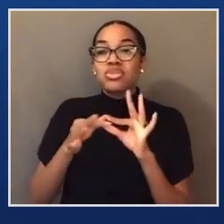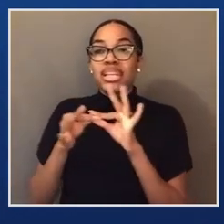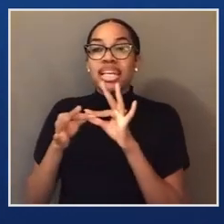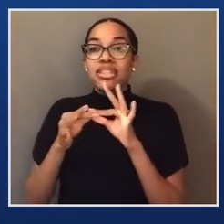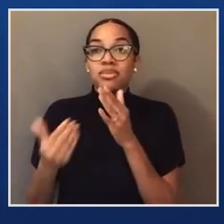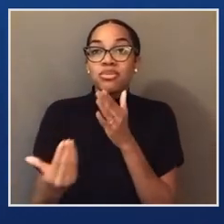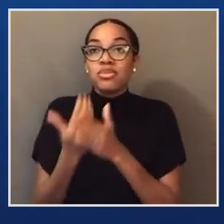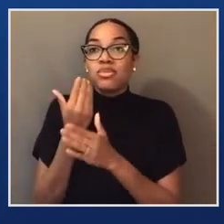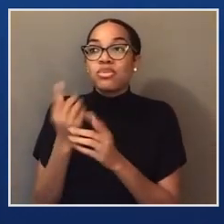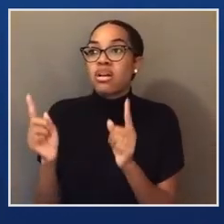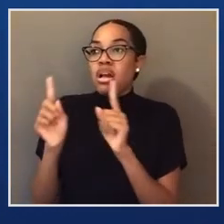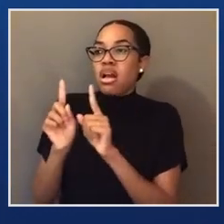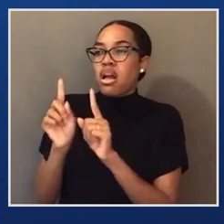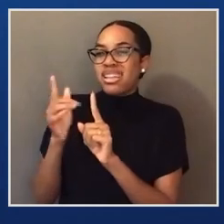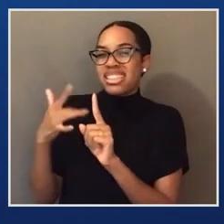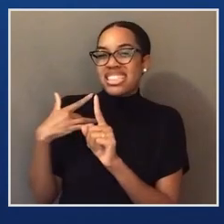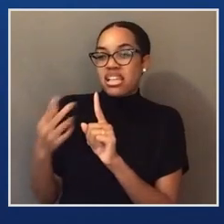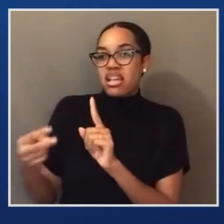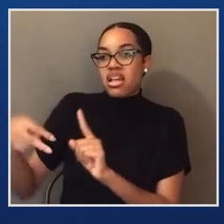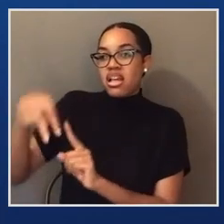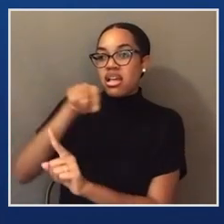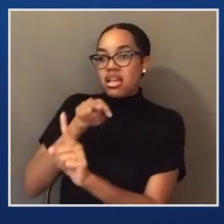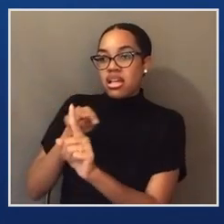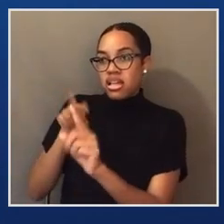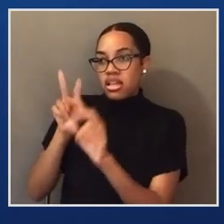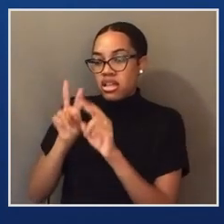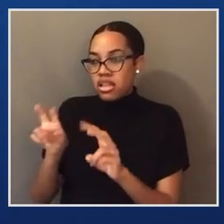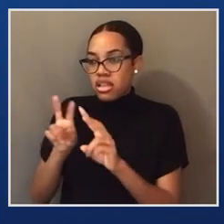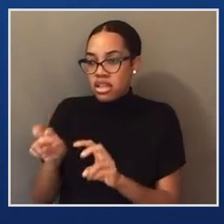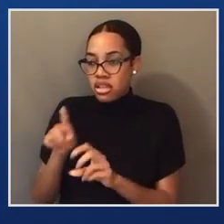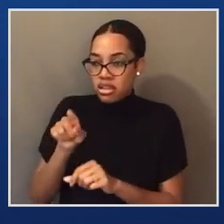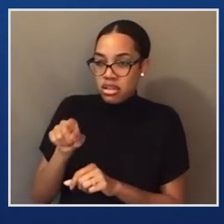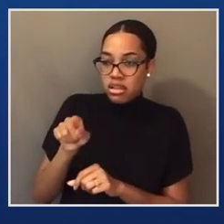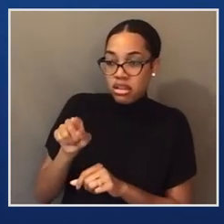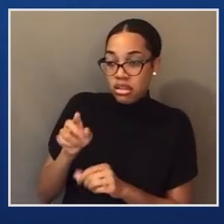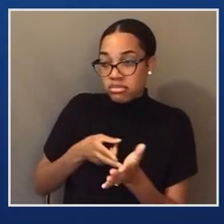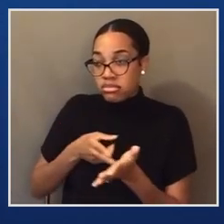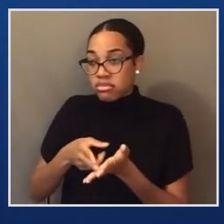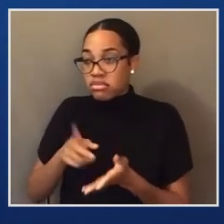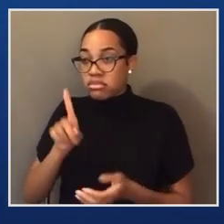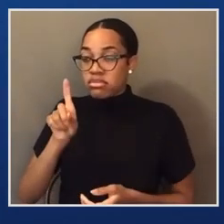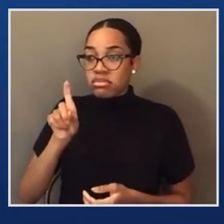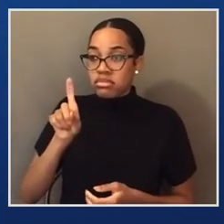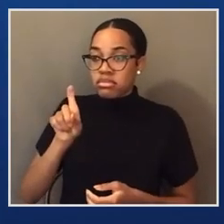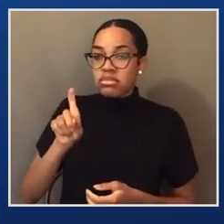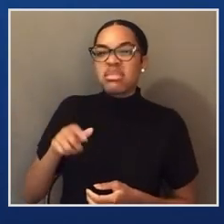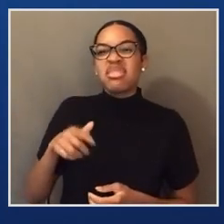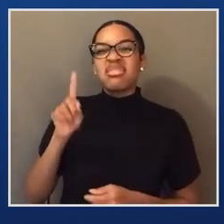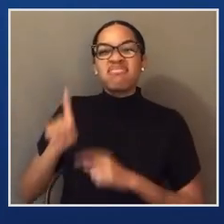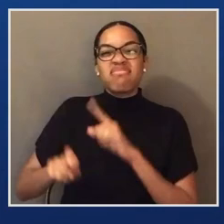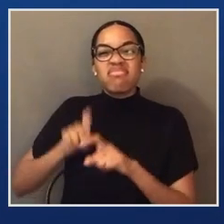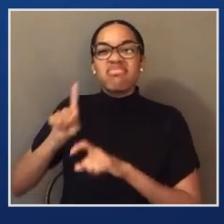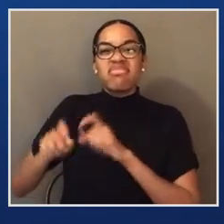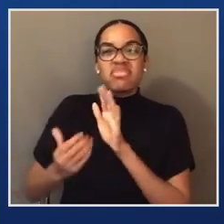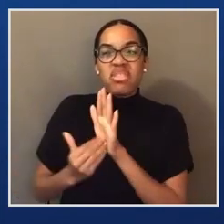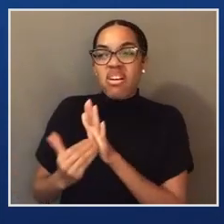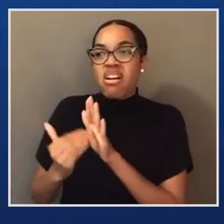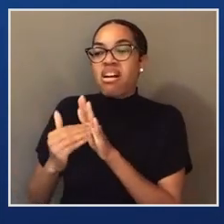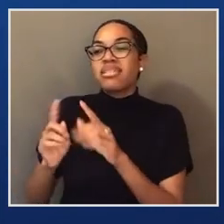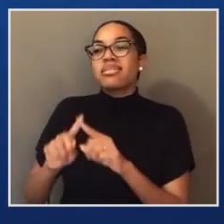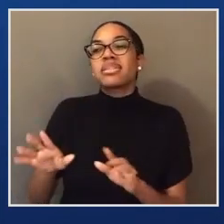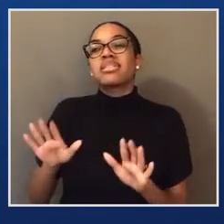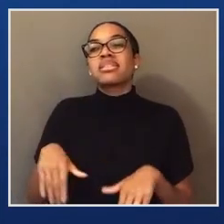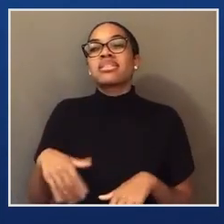up. The way the ship was built, there's no way that the lows could sink us. Humble, tardy, monotype, she walk in vogue demeanor. But anyway, through